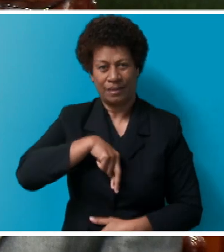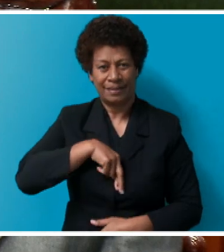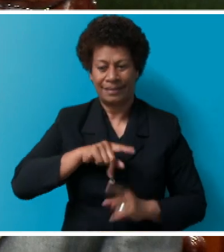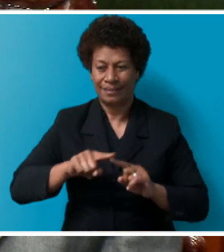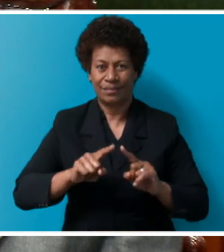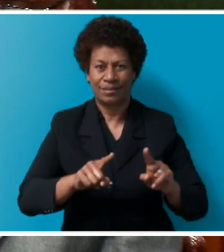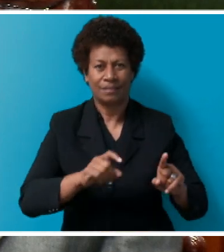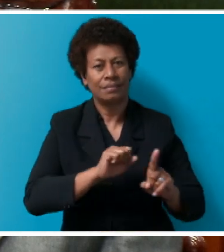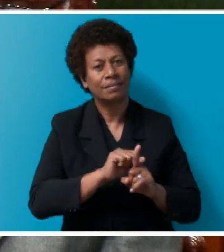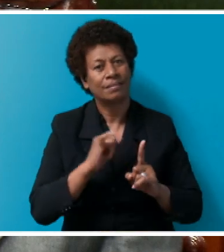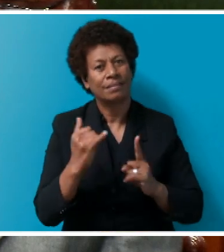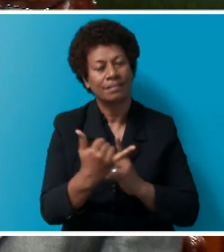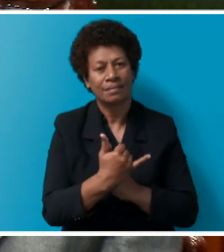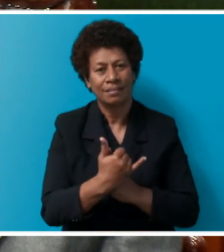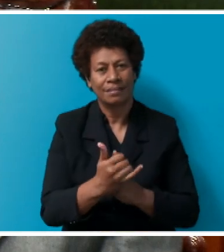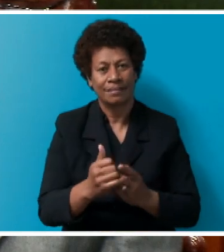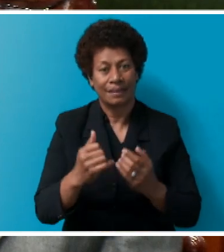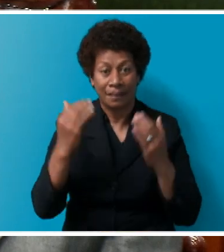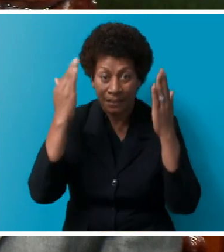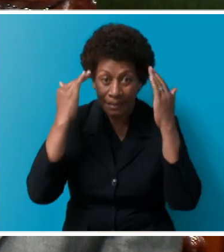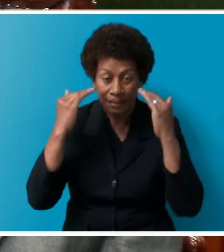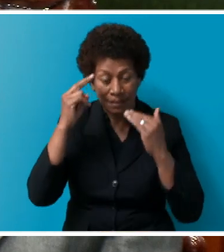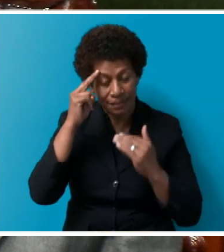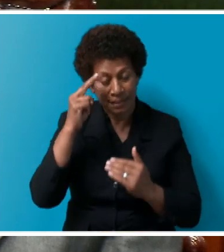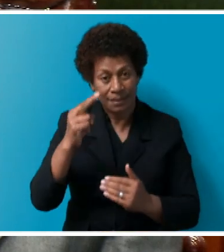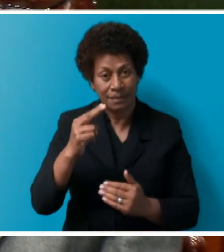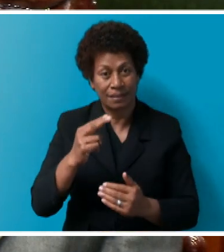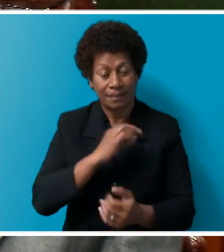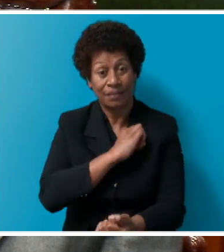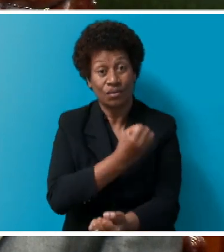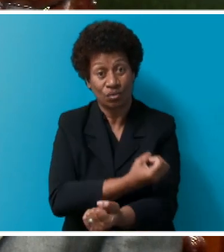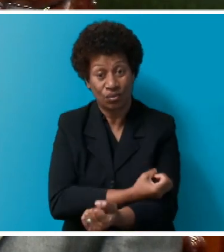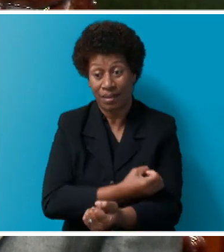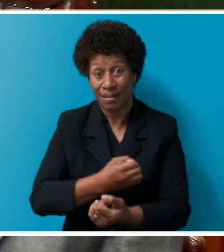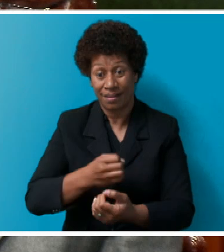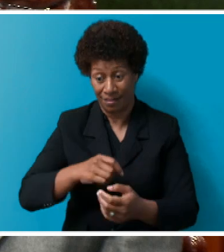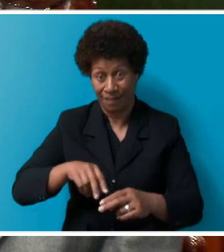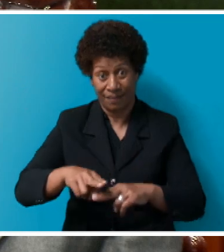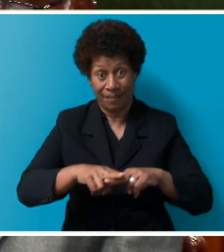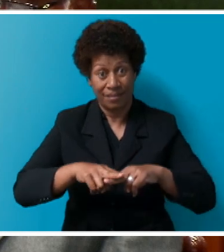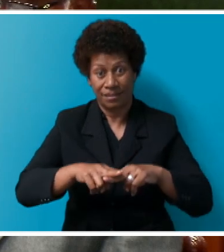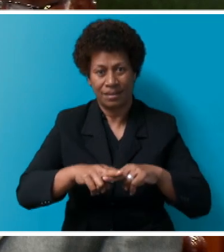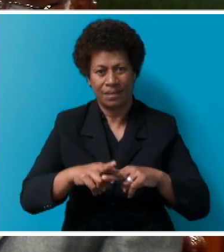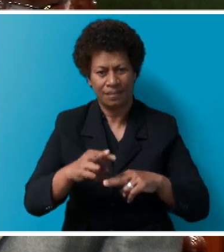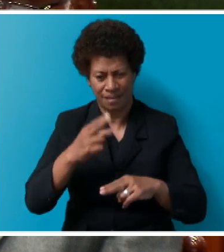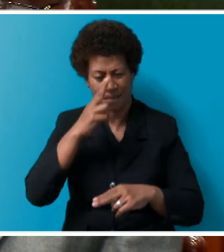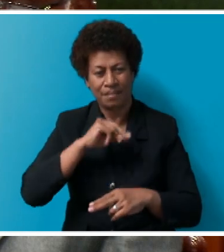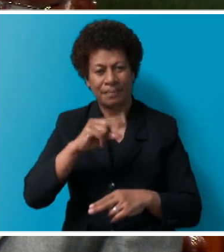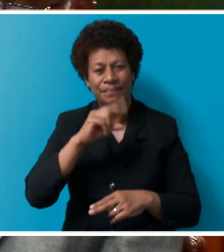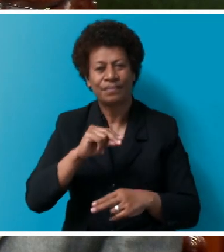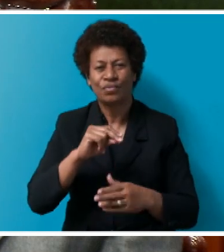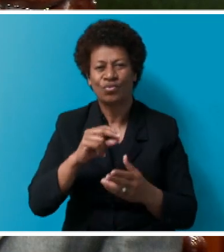society. Mr. Speaker, sir, our strength as a nation lies in our ability to embrace